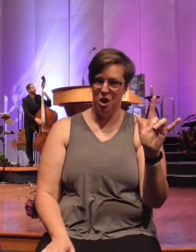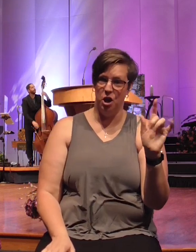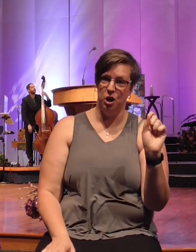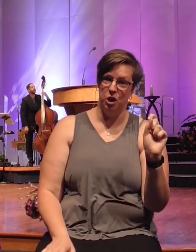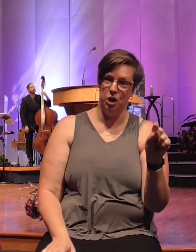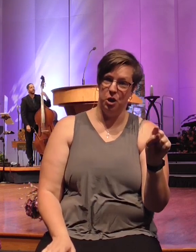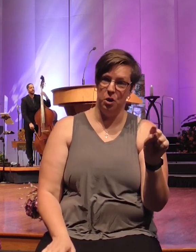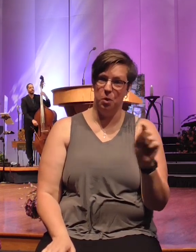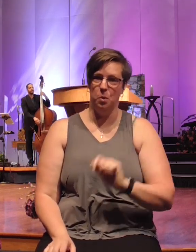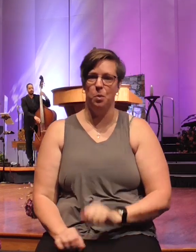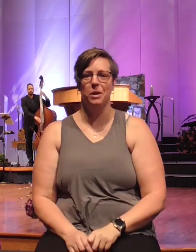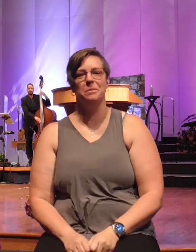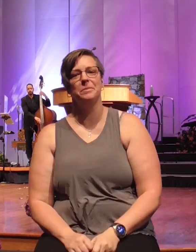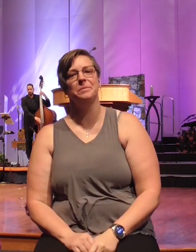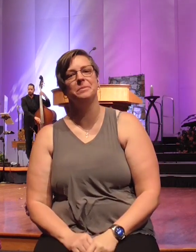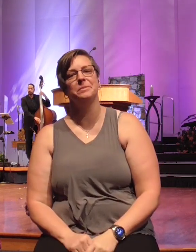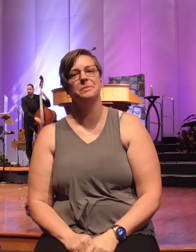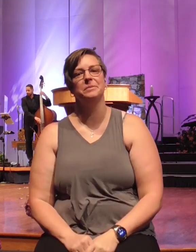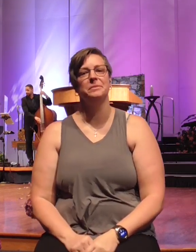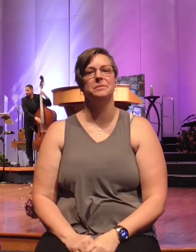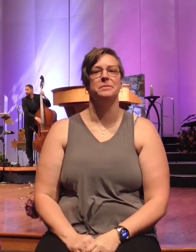love